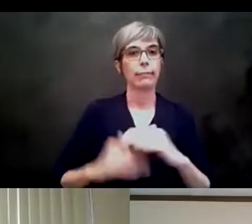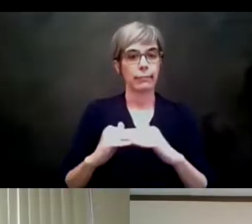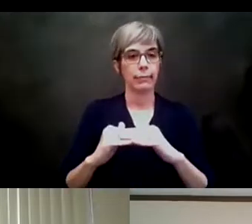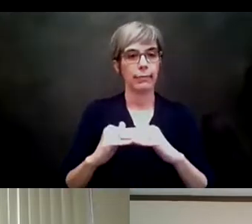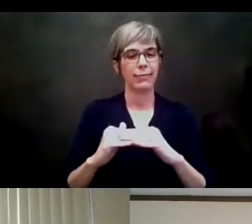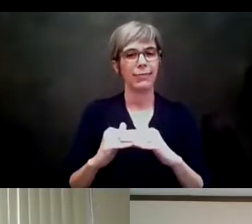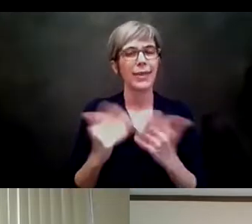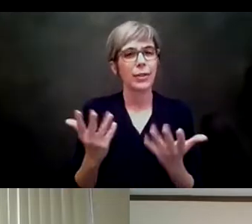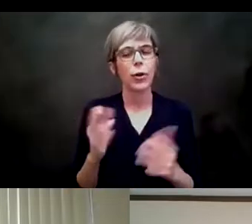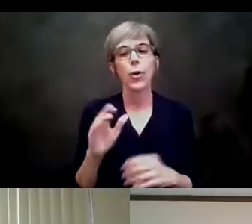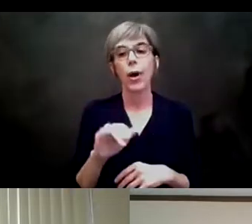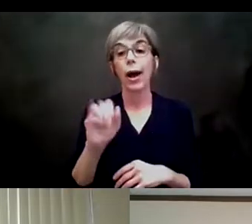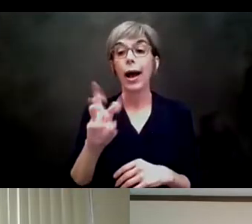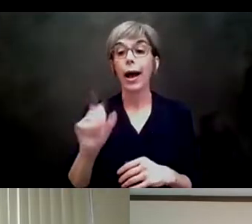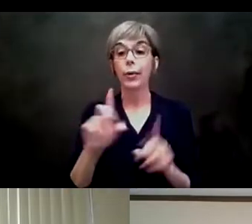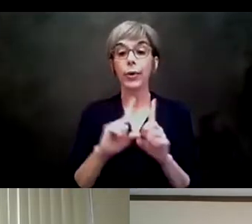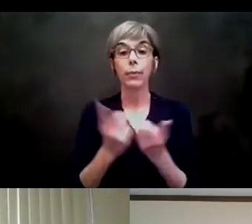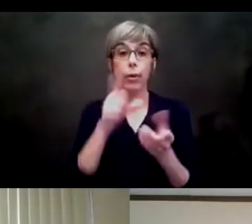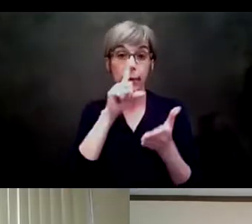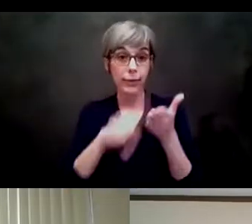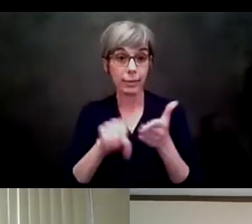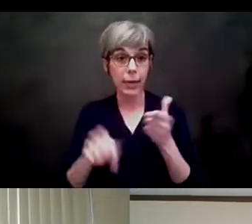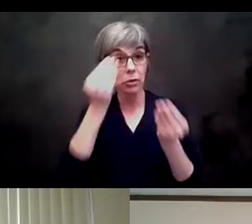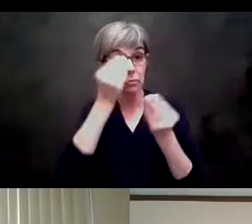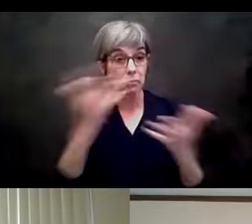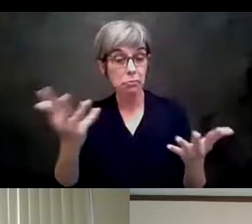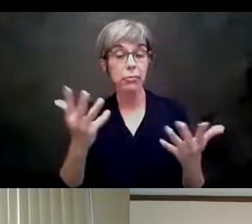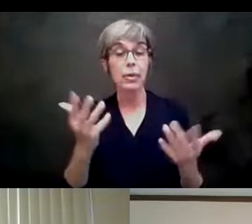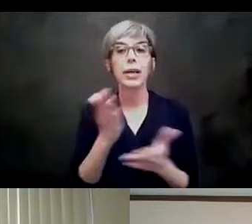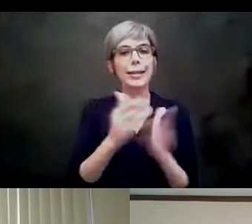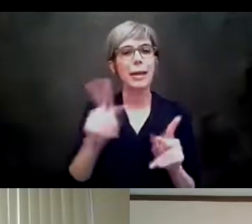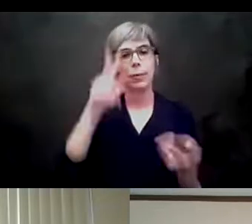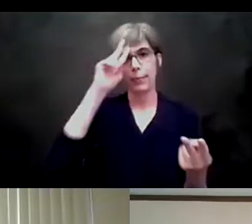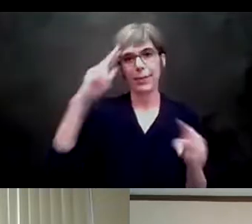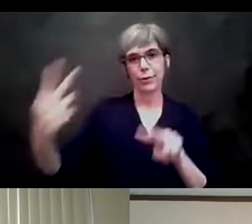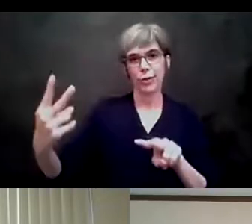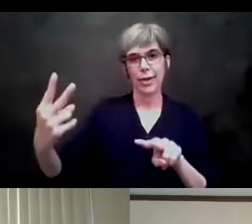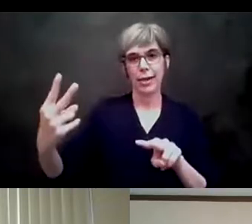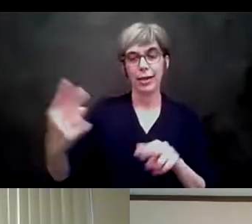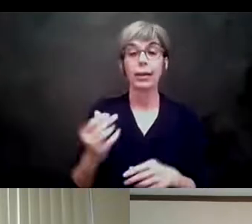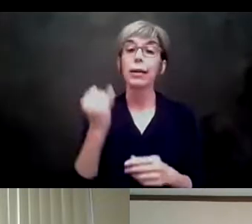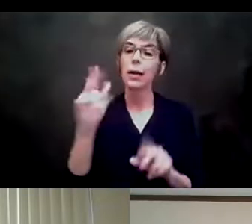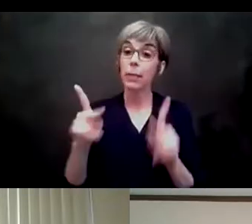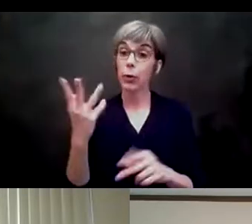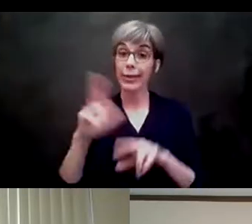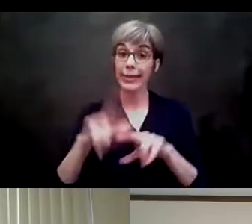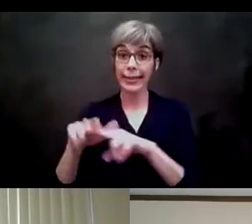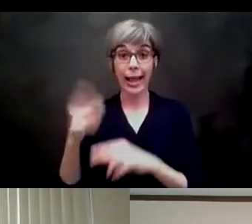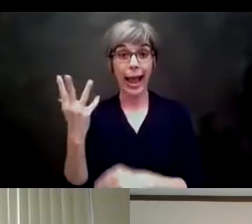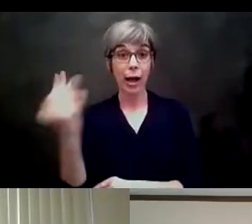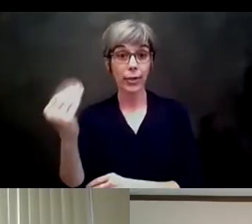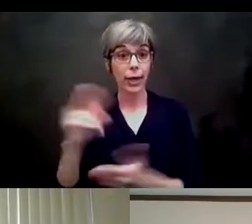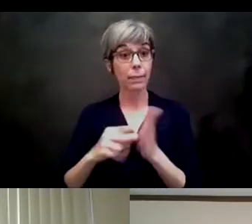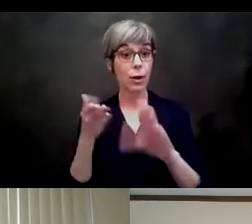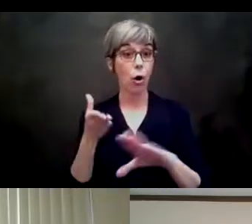by the Iowa Department of Inspections and Appeals indicates that outdoor seating cannot be used to increase the seating